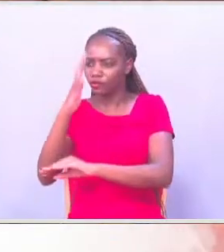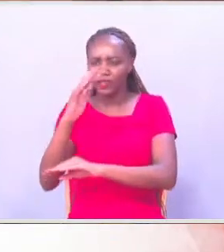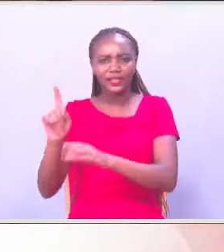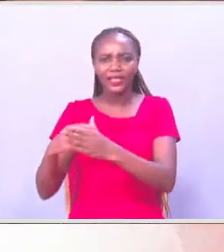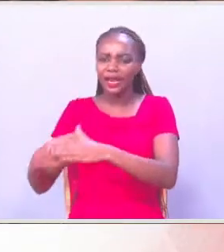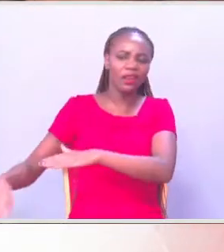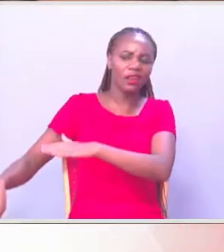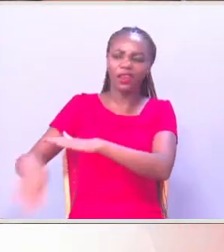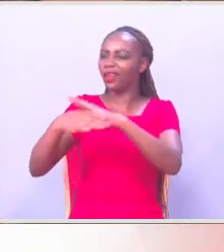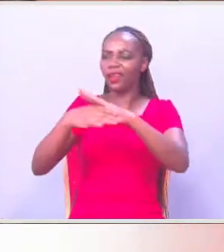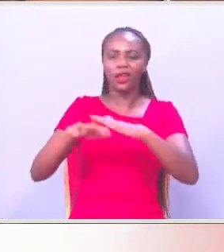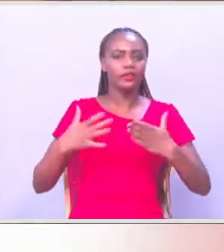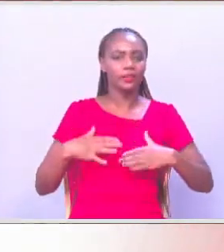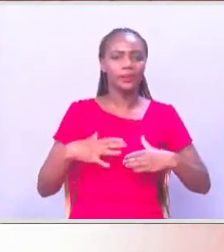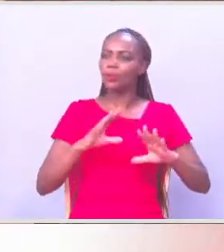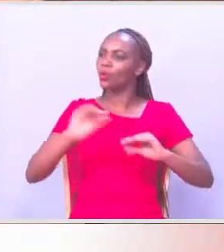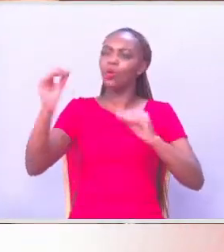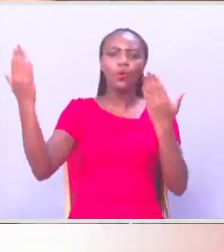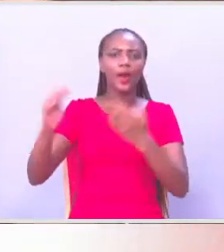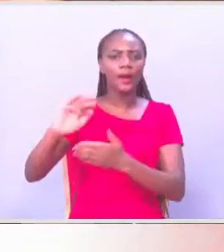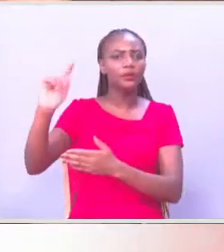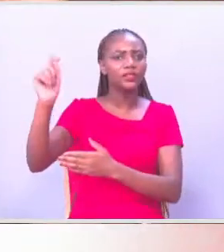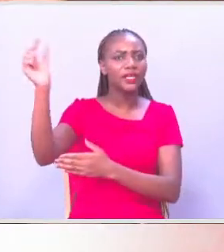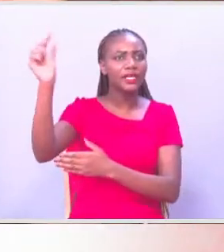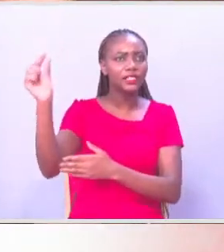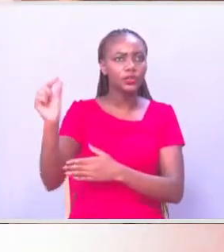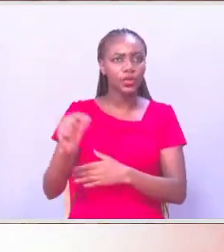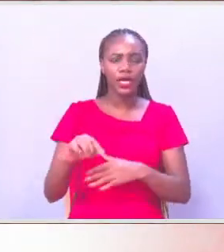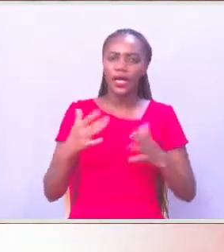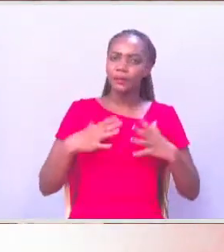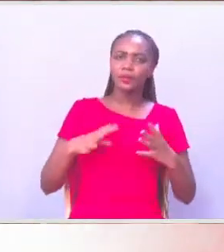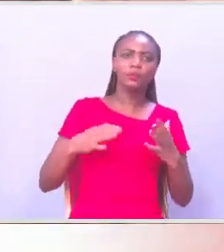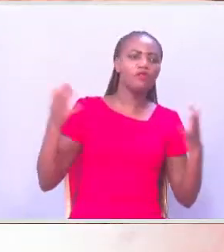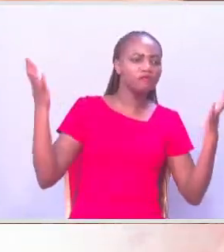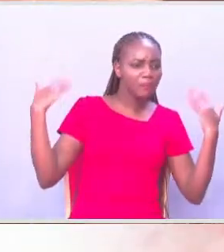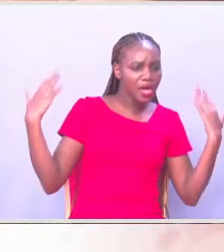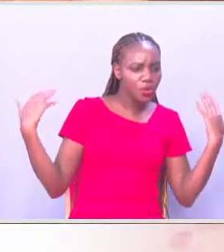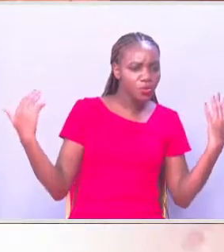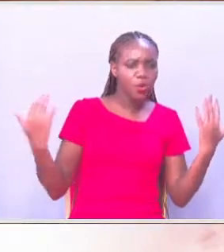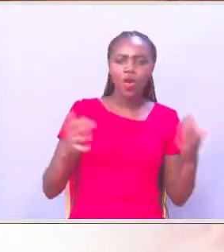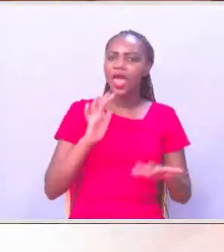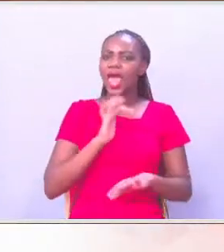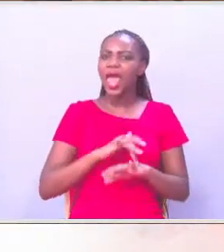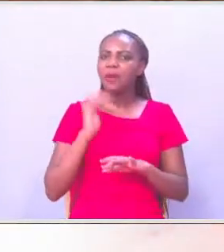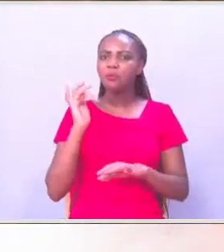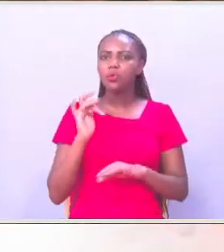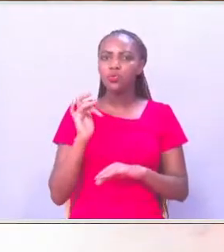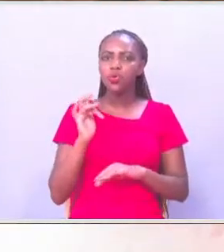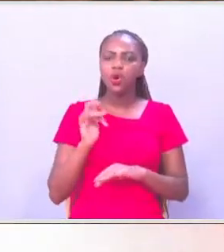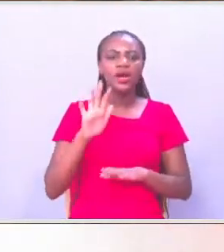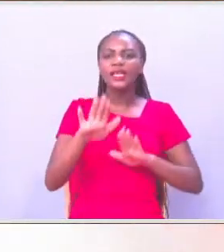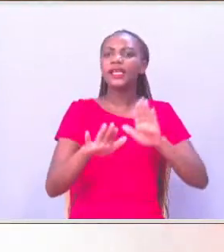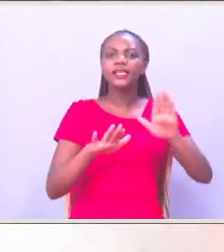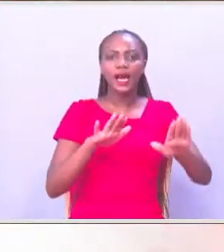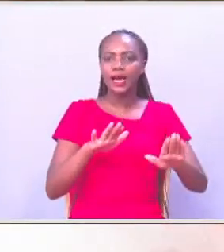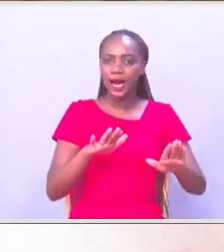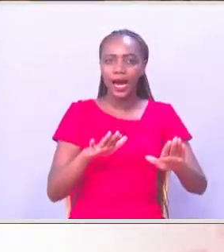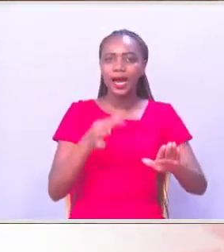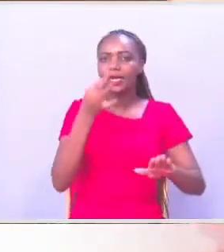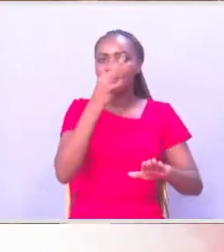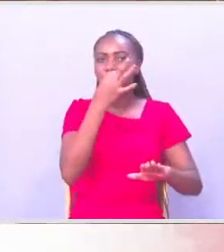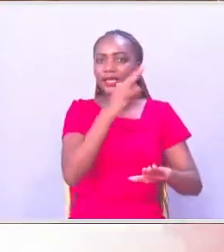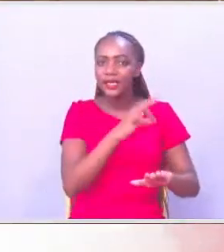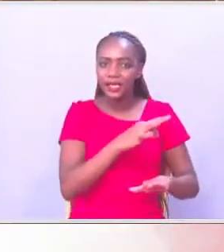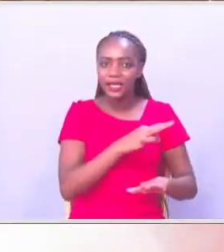people towards Mount Kenya. Watu wa Embu, watu wa Meru, watu wa Kirinyaga, watu wa